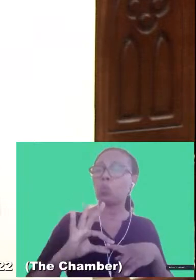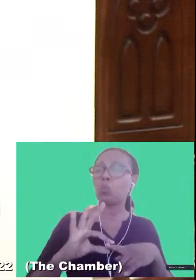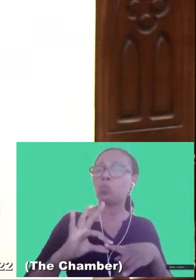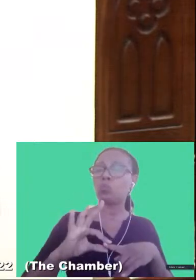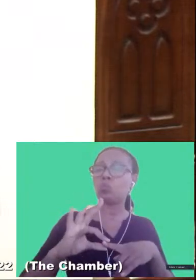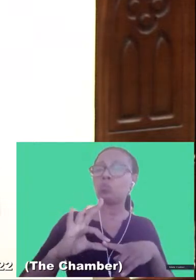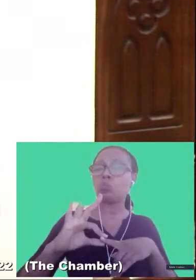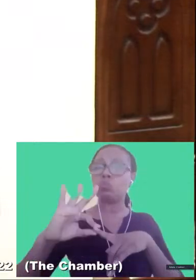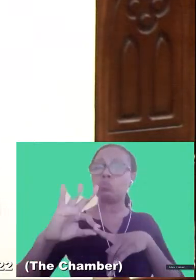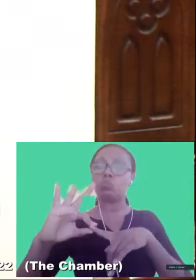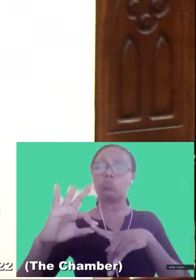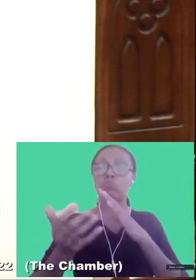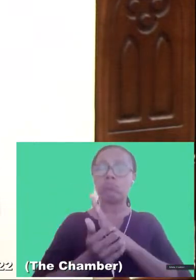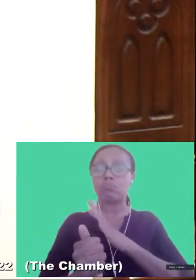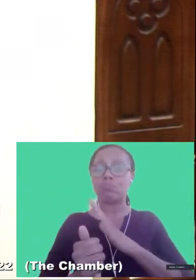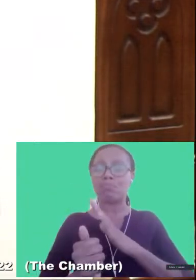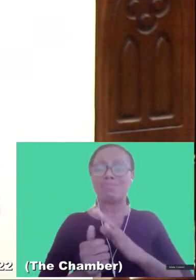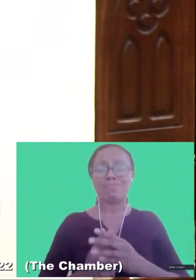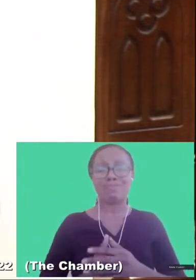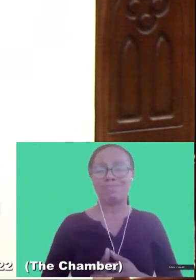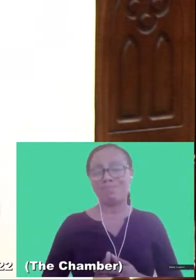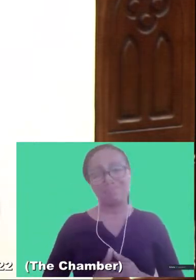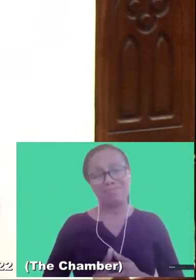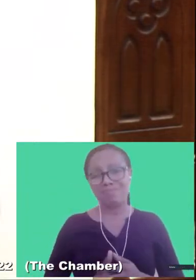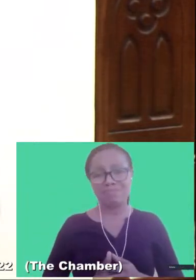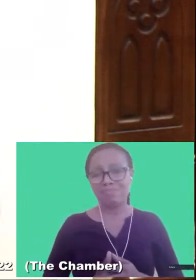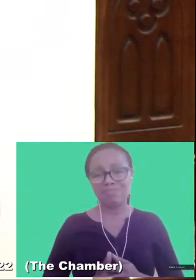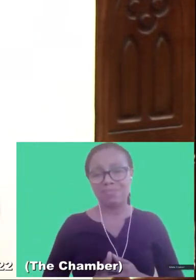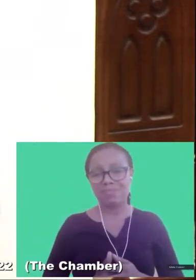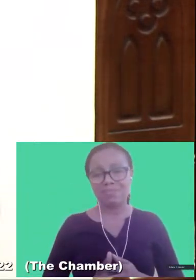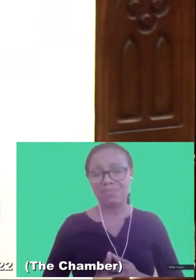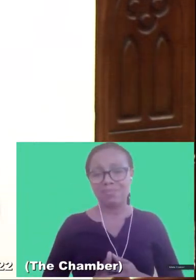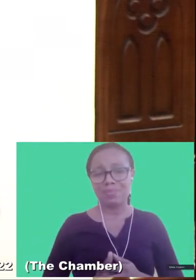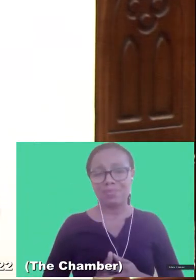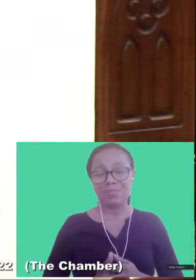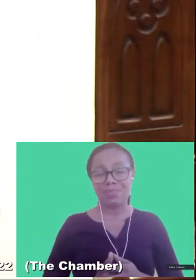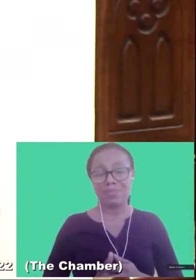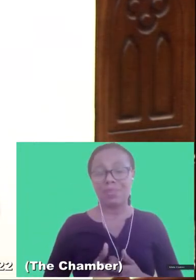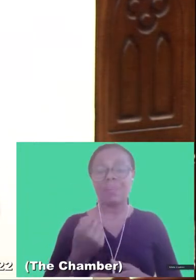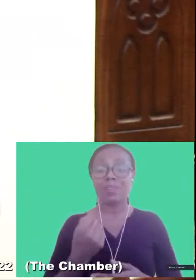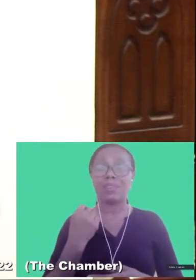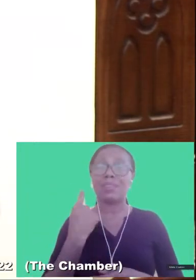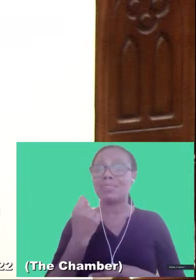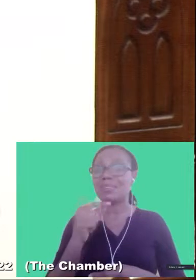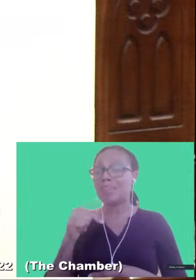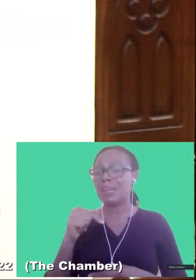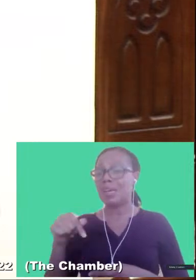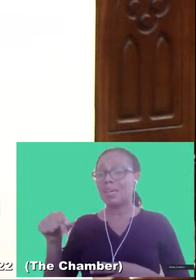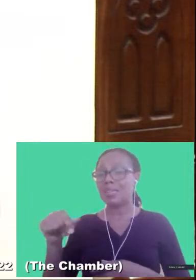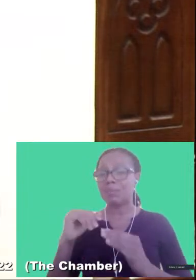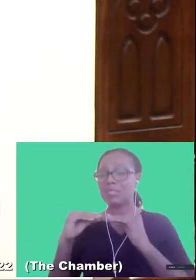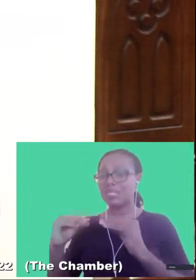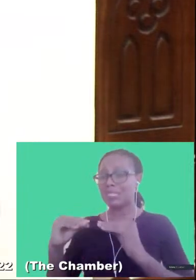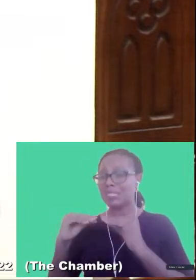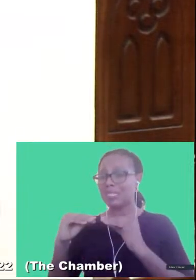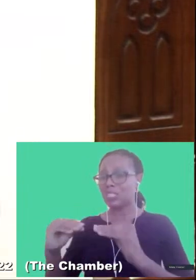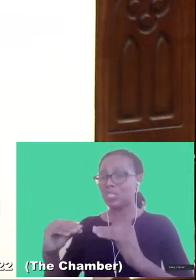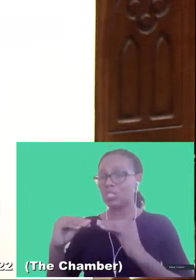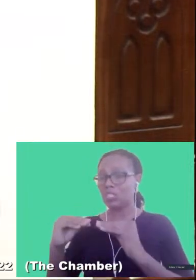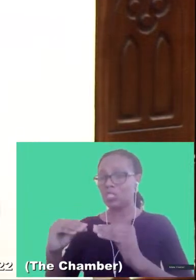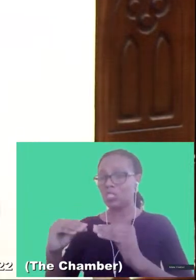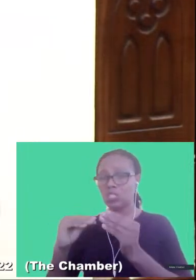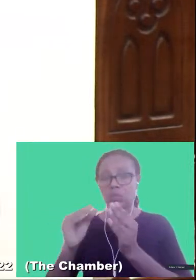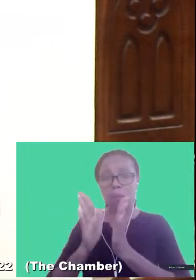not just in academics, but in various skills. And most of the times, right now, from the beginning to the